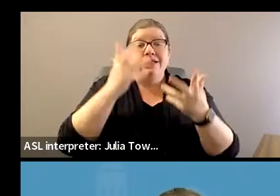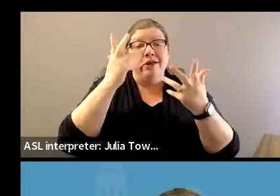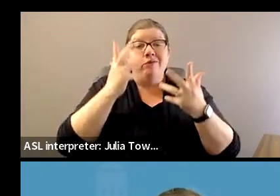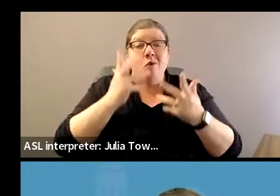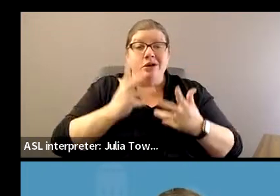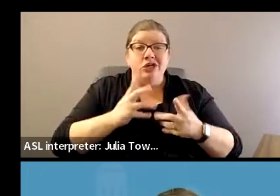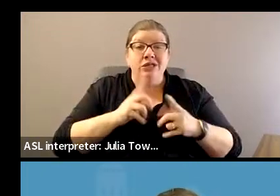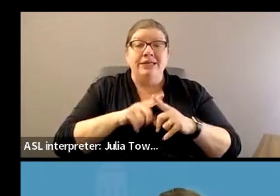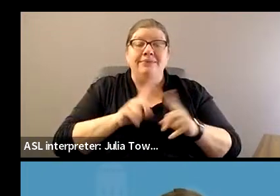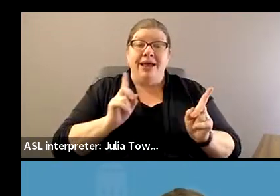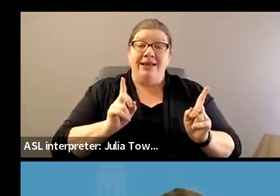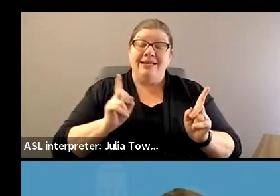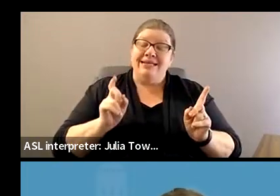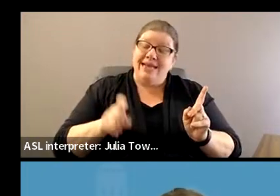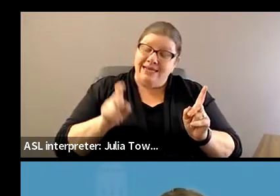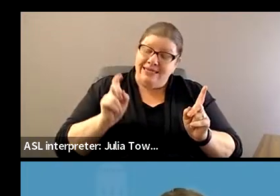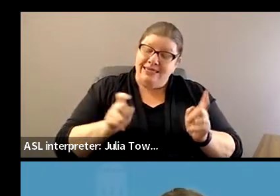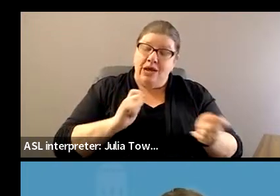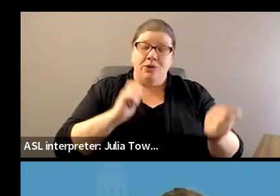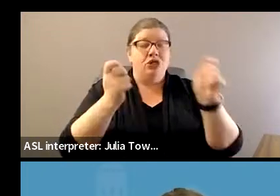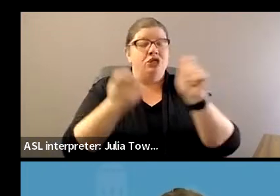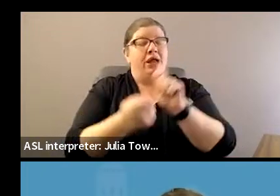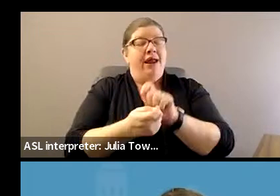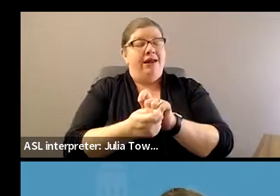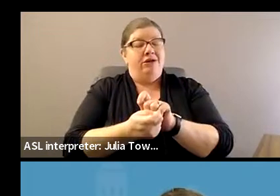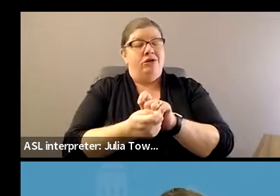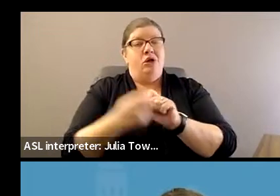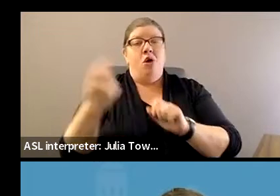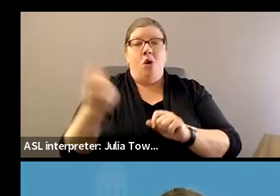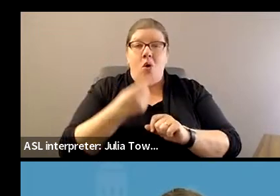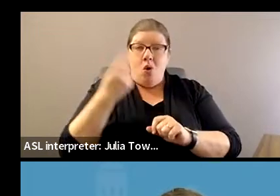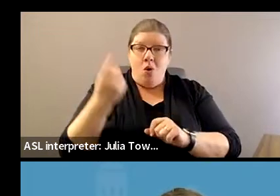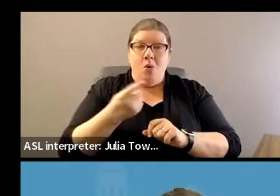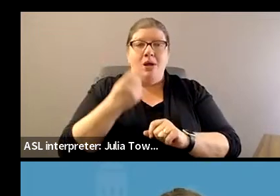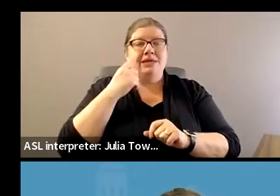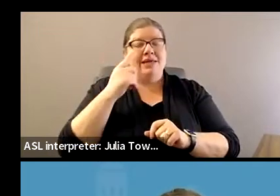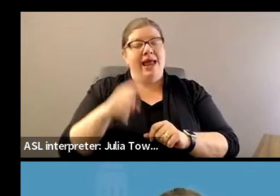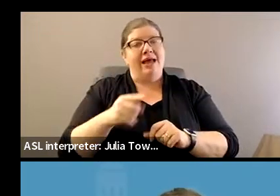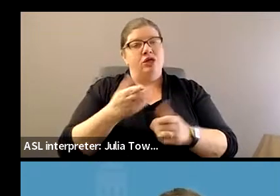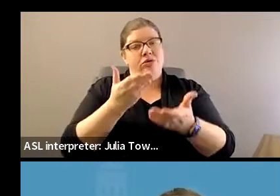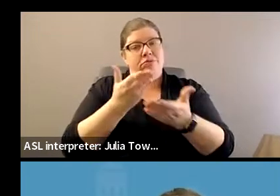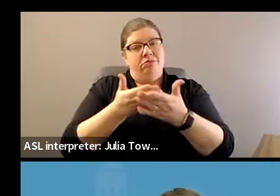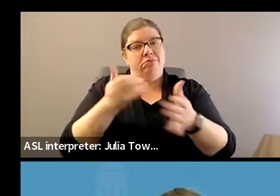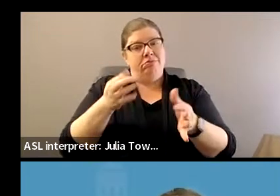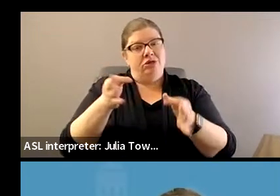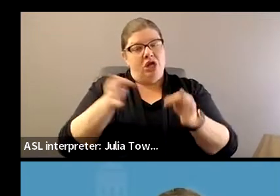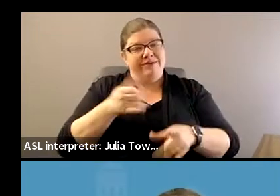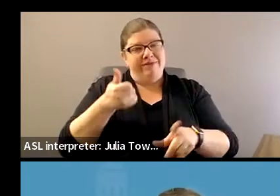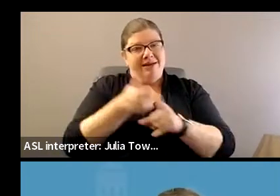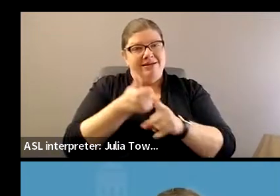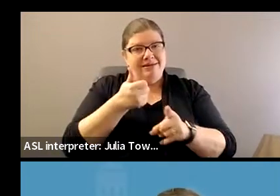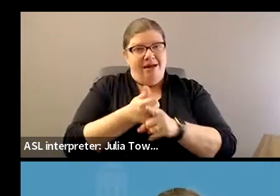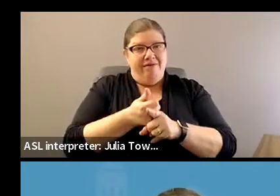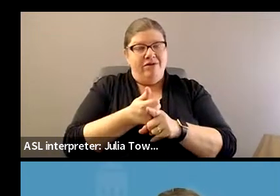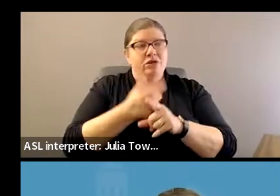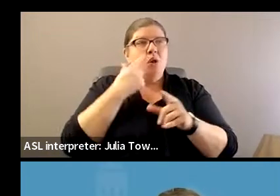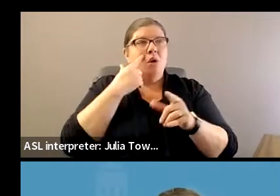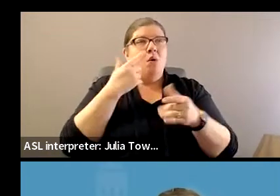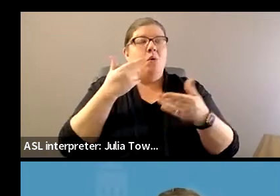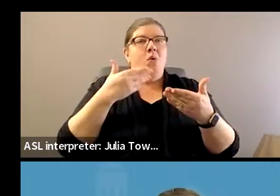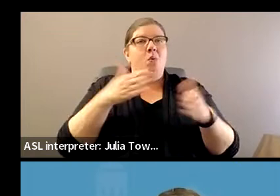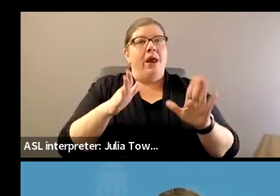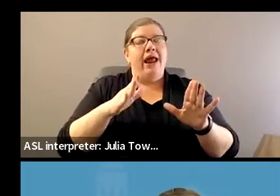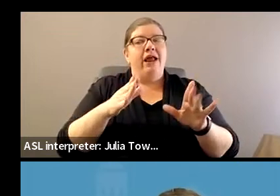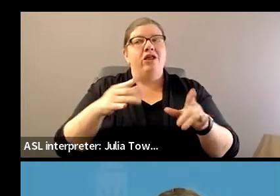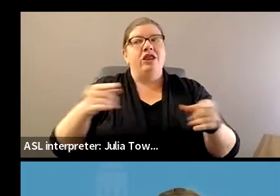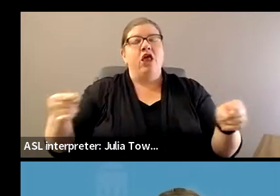but necessary change always has to justify itself in ways that hurtful status